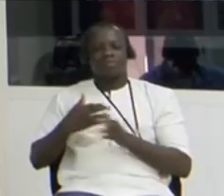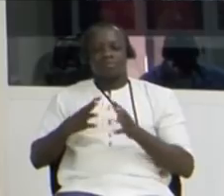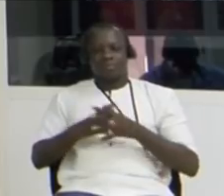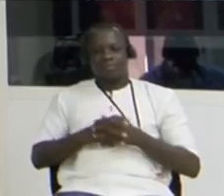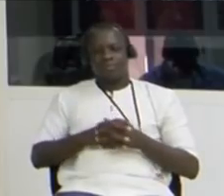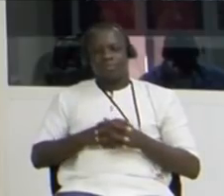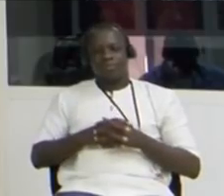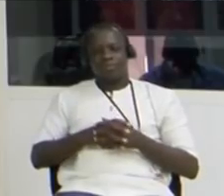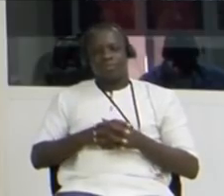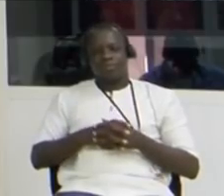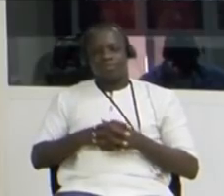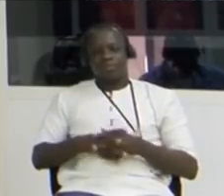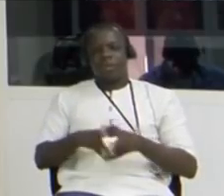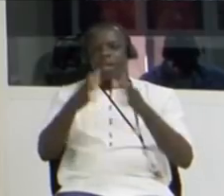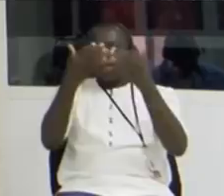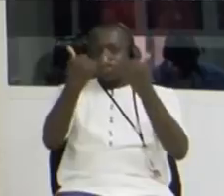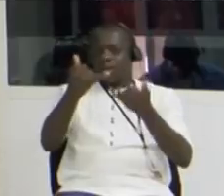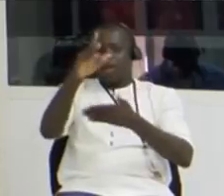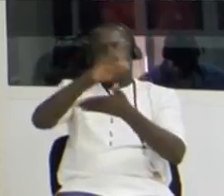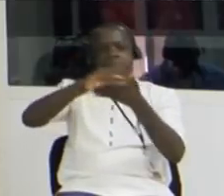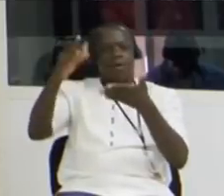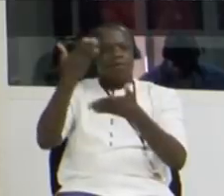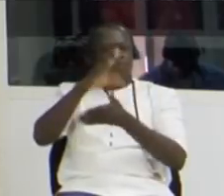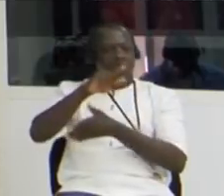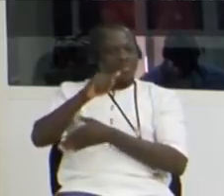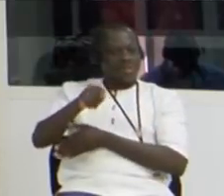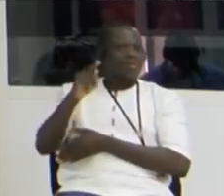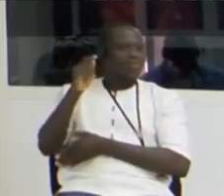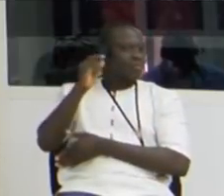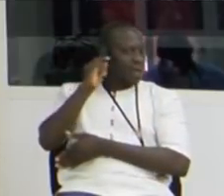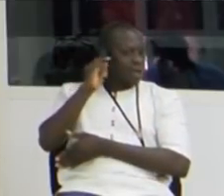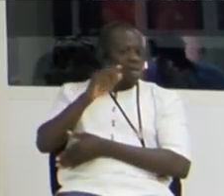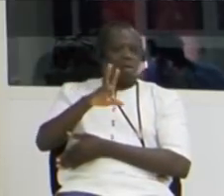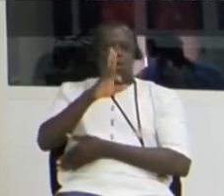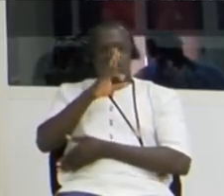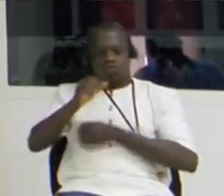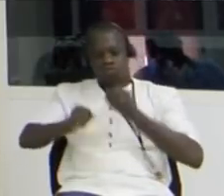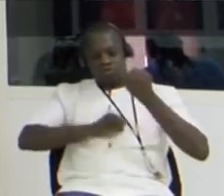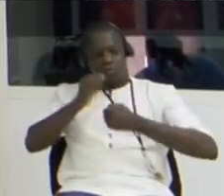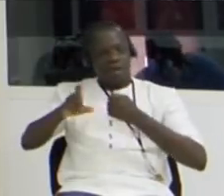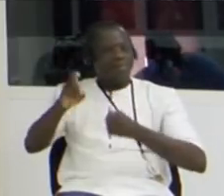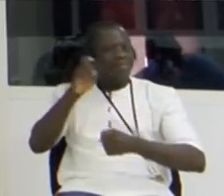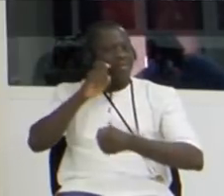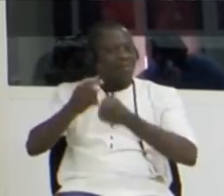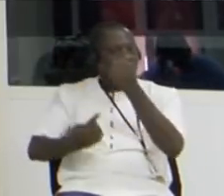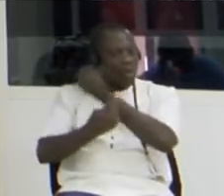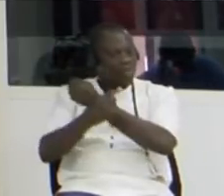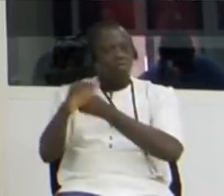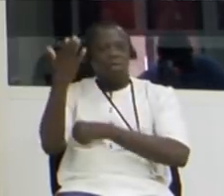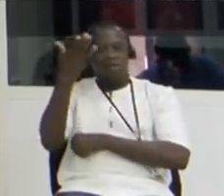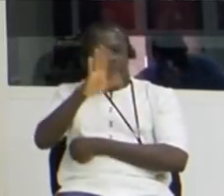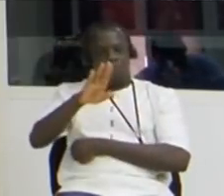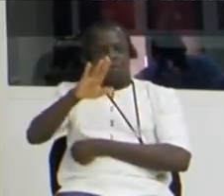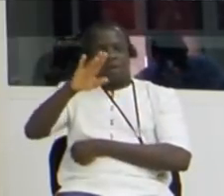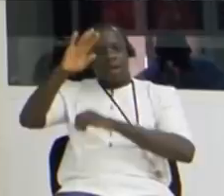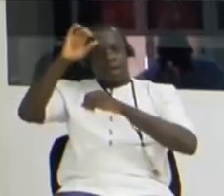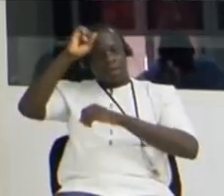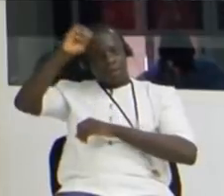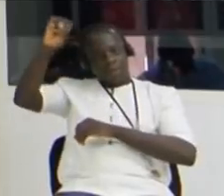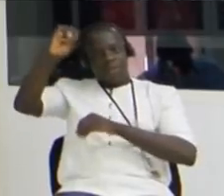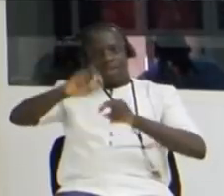Apart from this particular girl who suffered sexual abuse at the hands of the ex-president, do you know of any other